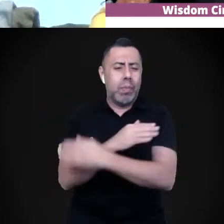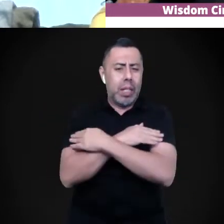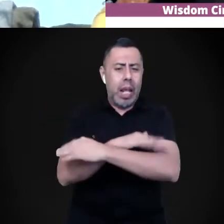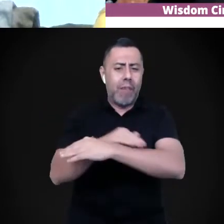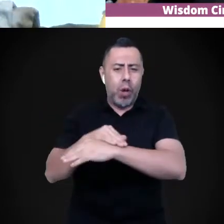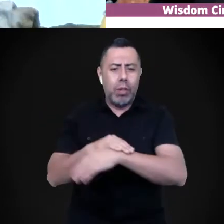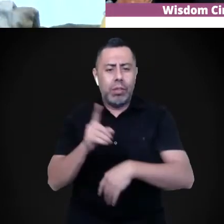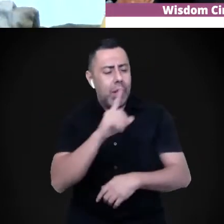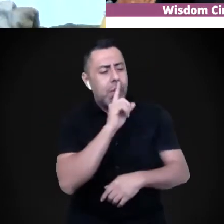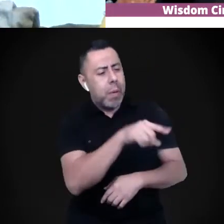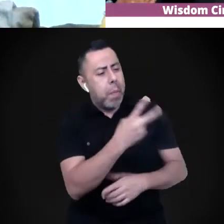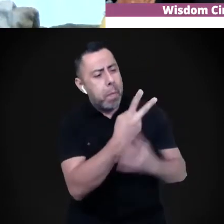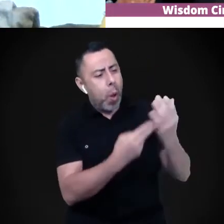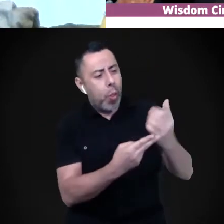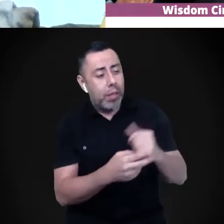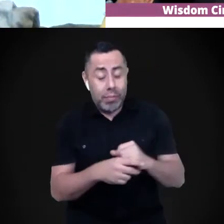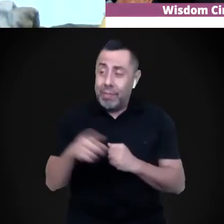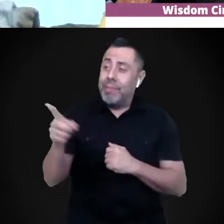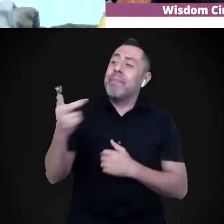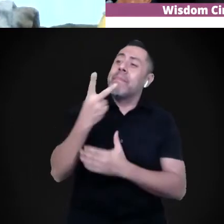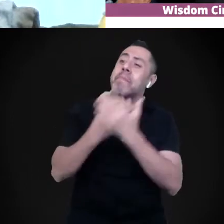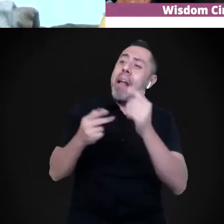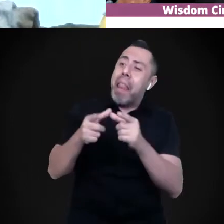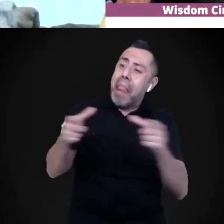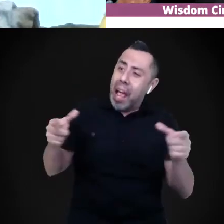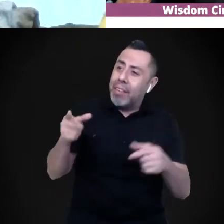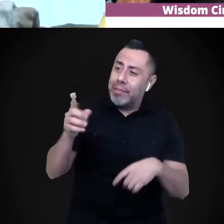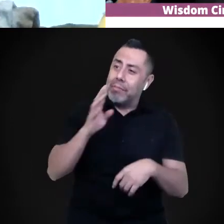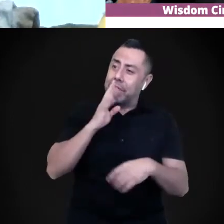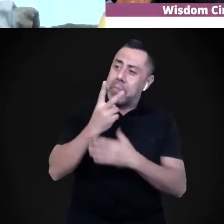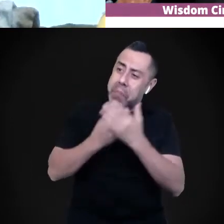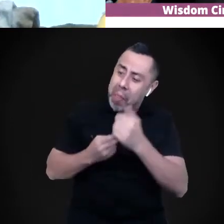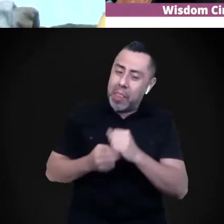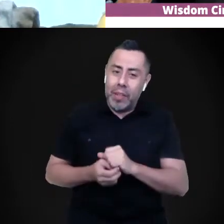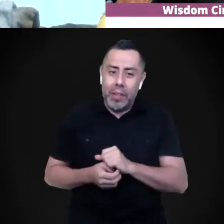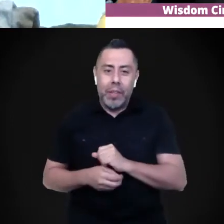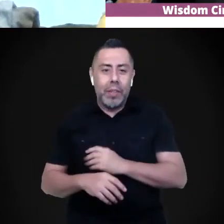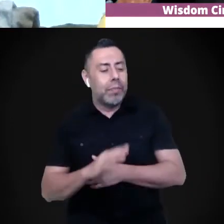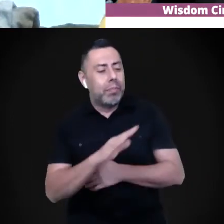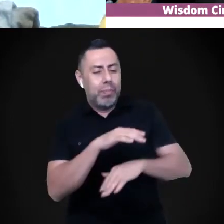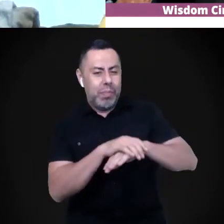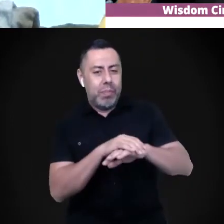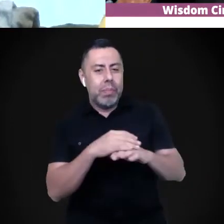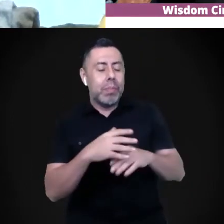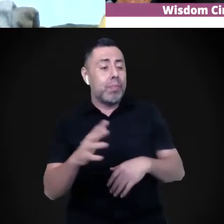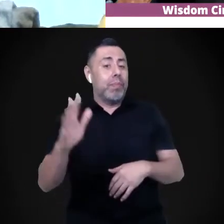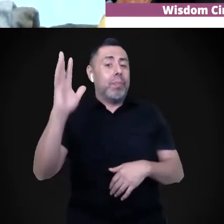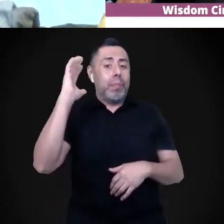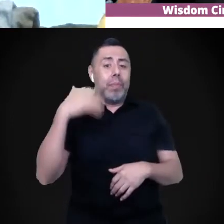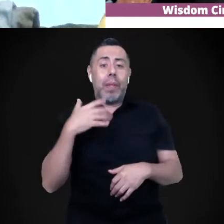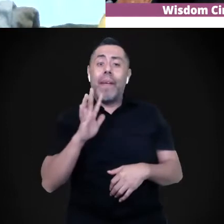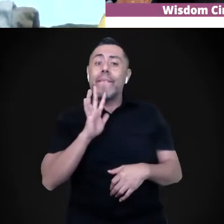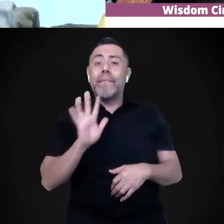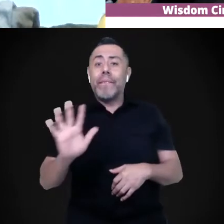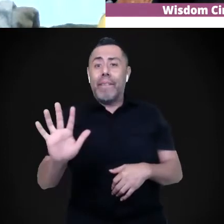you're bilingual. Two language. Well, at the time when I was 5 years old, I didn't know a